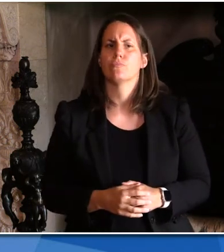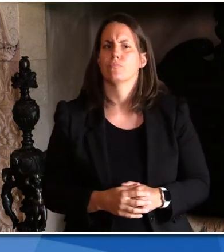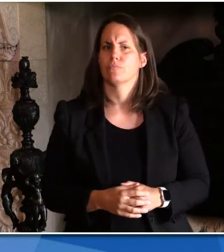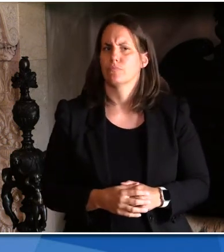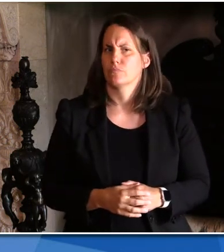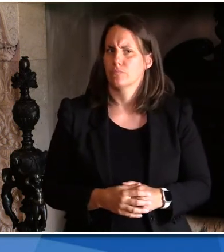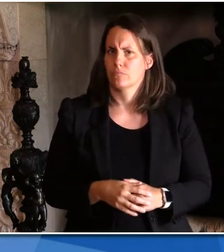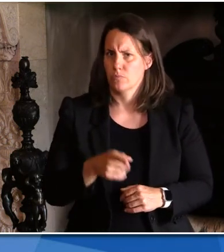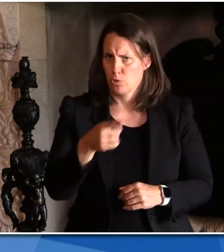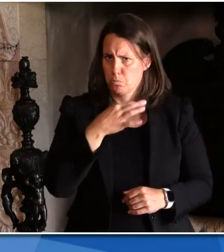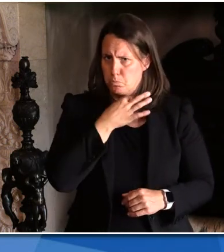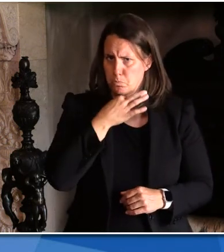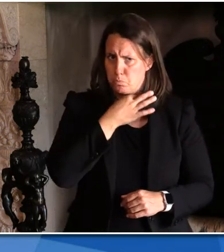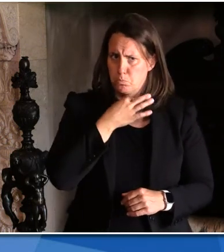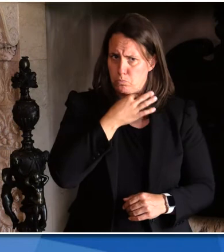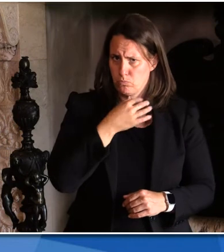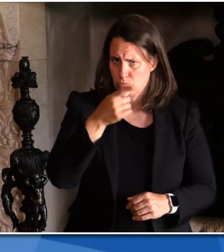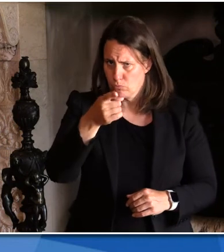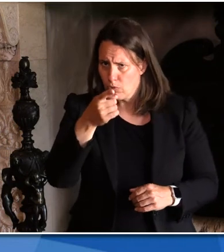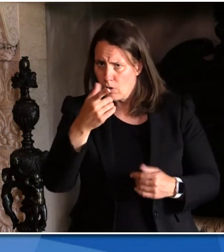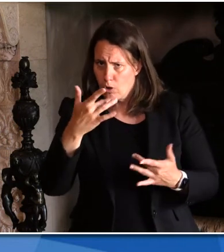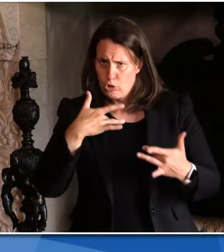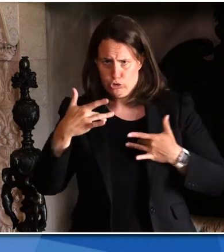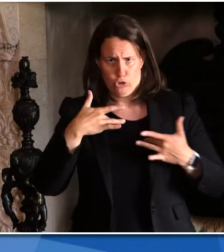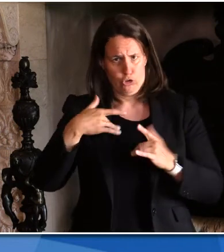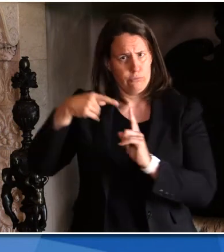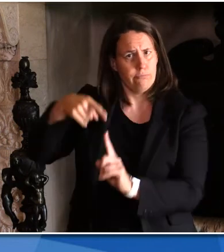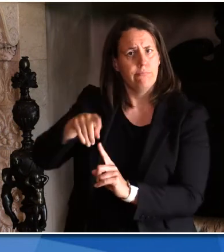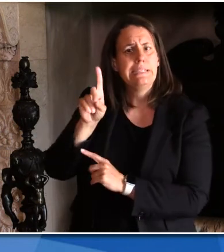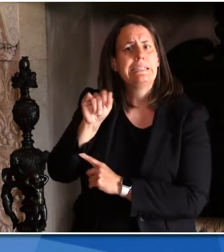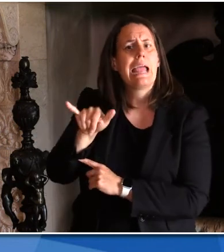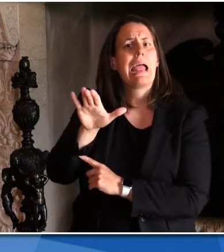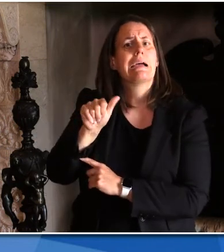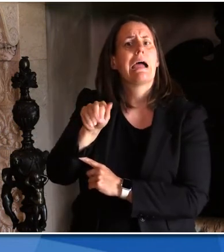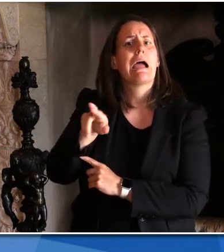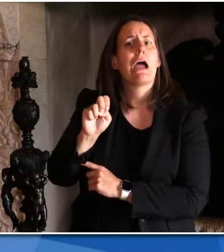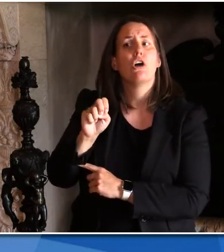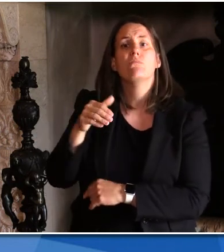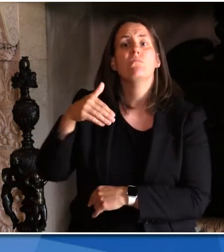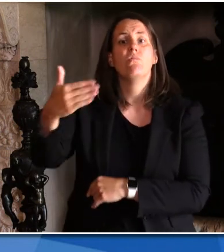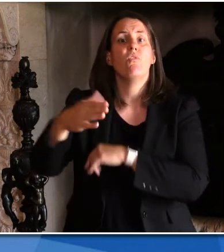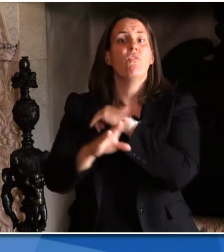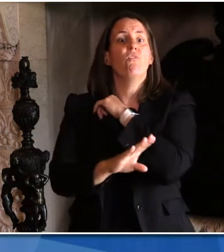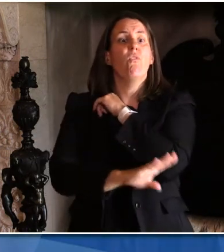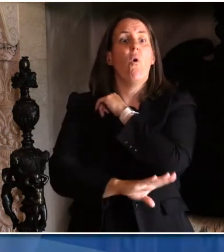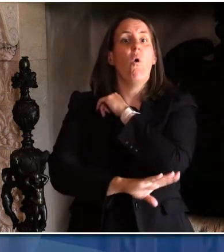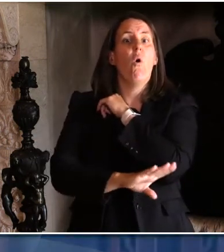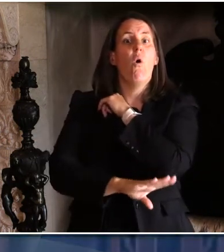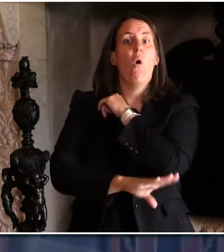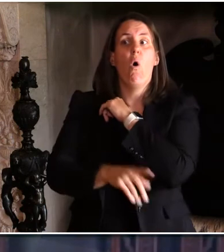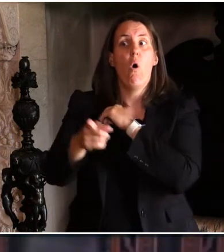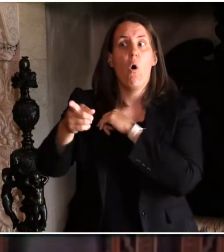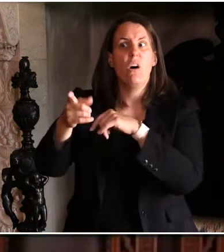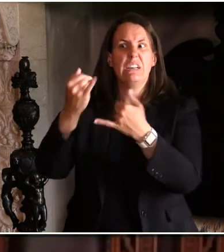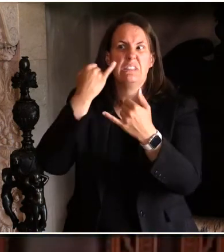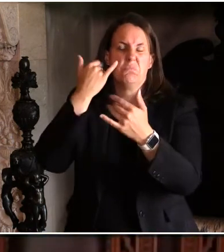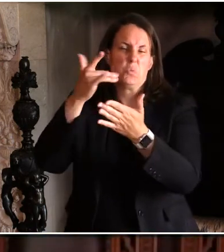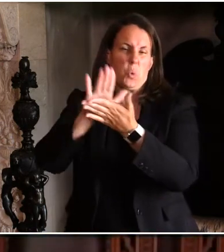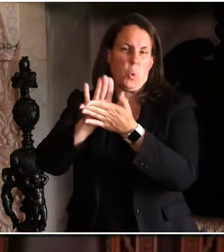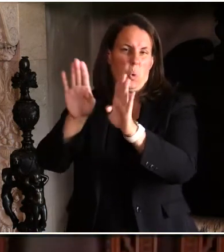crunch if we have split schools in the fall? Is that going to be a real surge? and an issue? We're always concerned